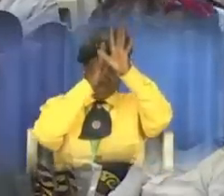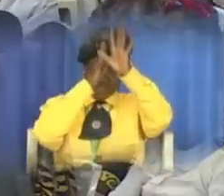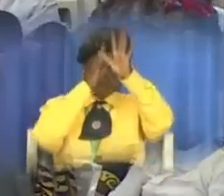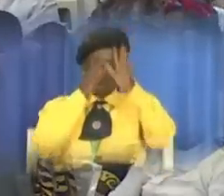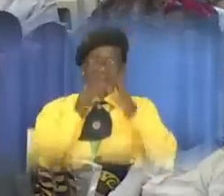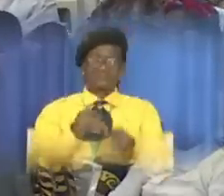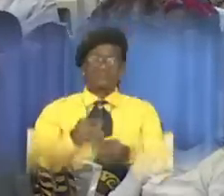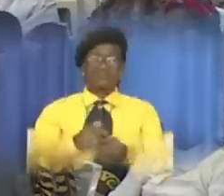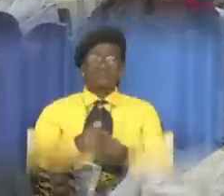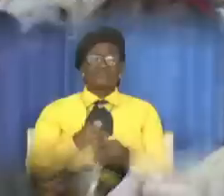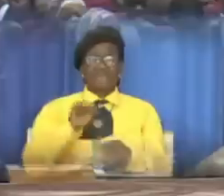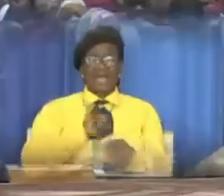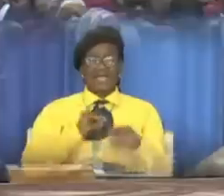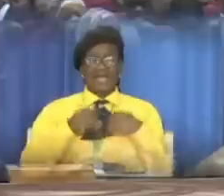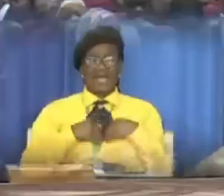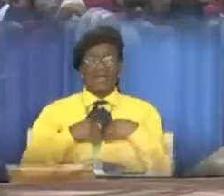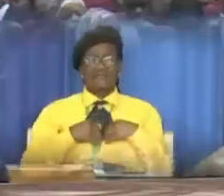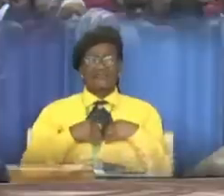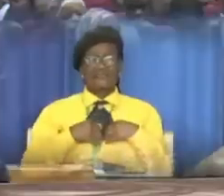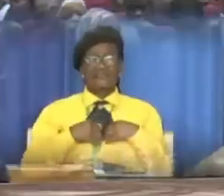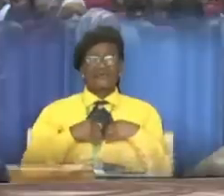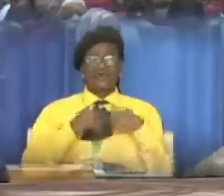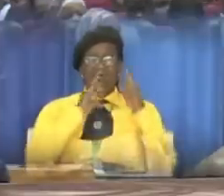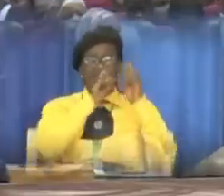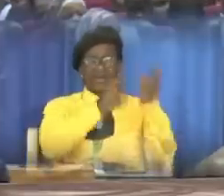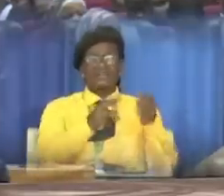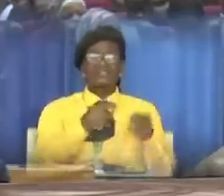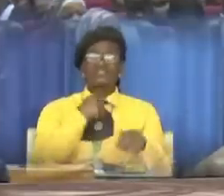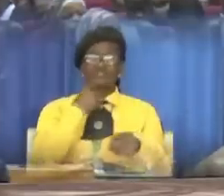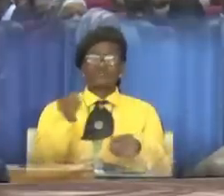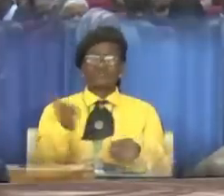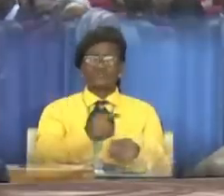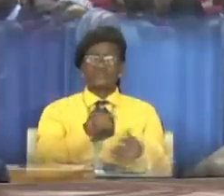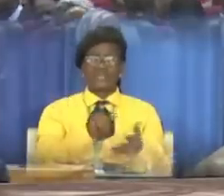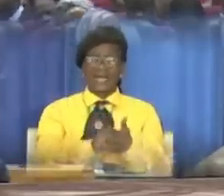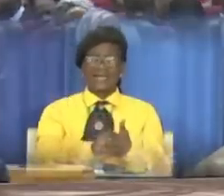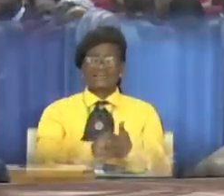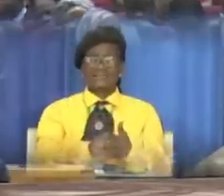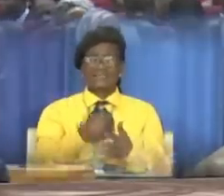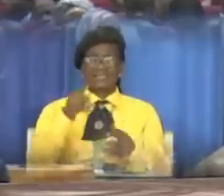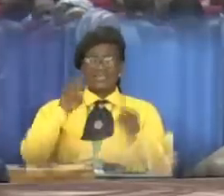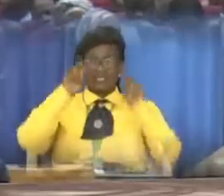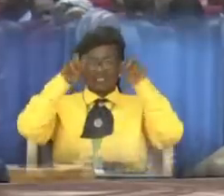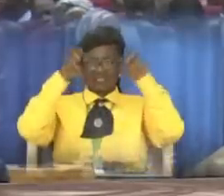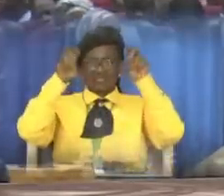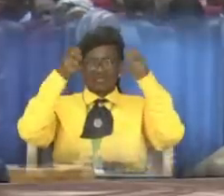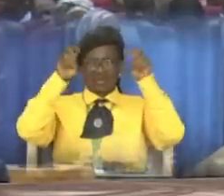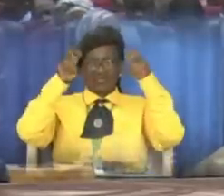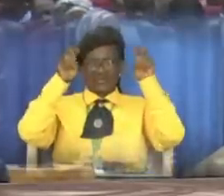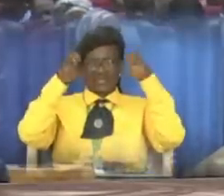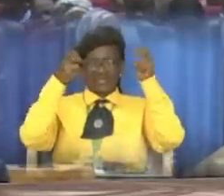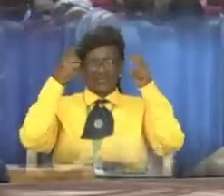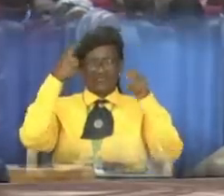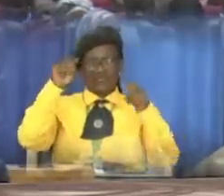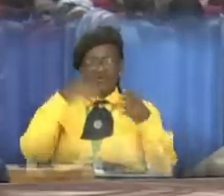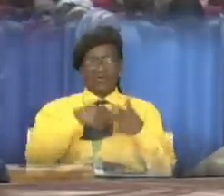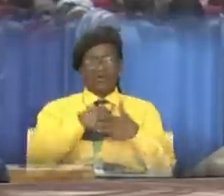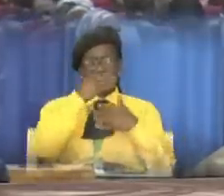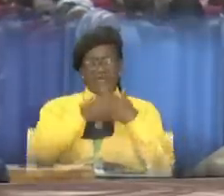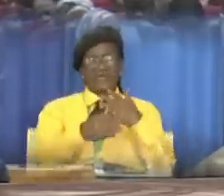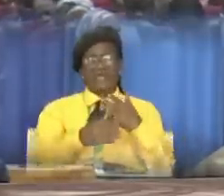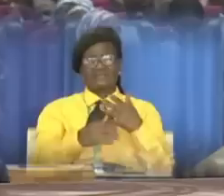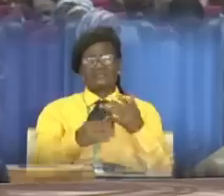Now, I've already told you that by the grace of God, the theme for next Holy Ghost service in